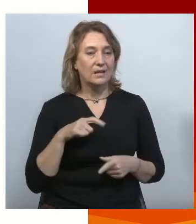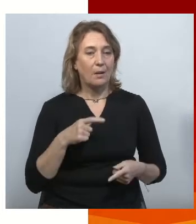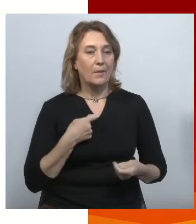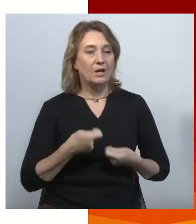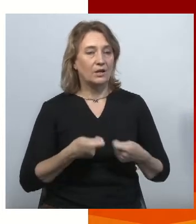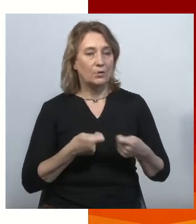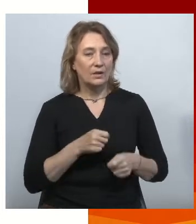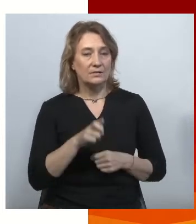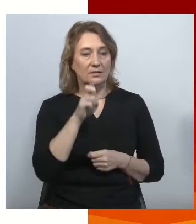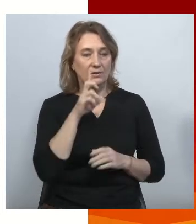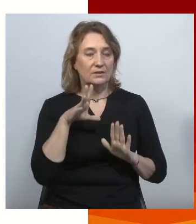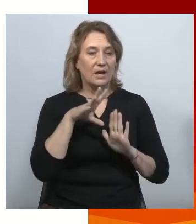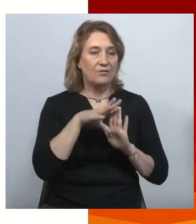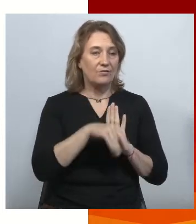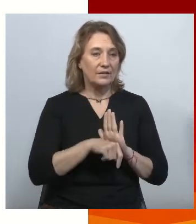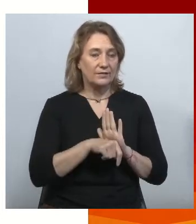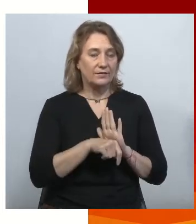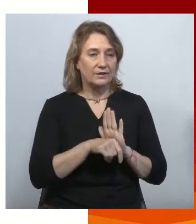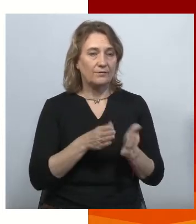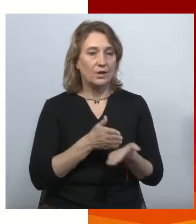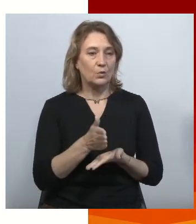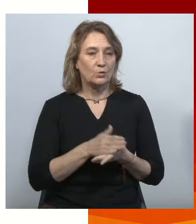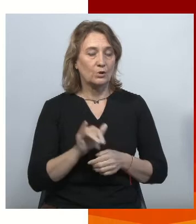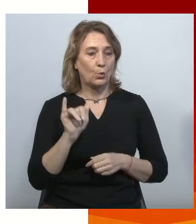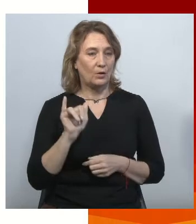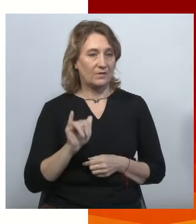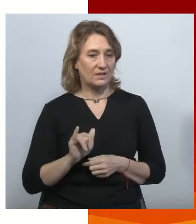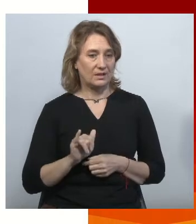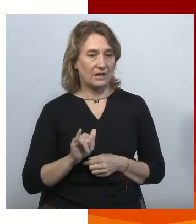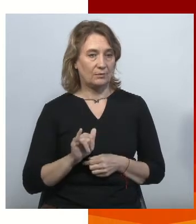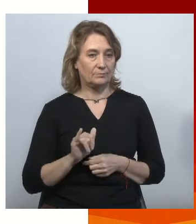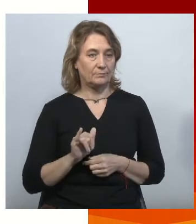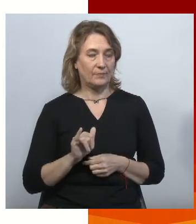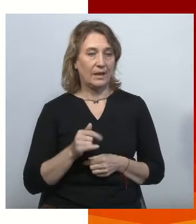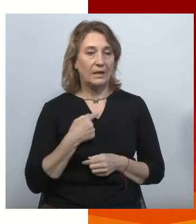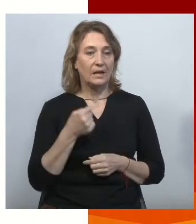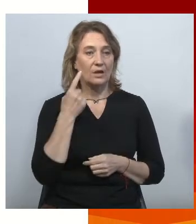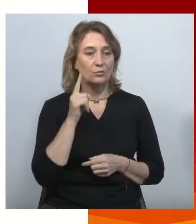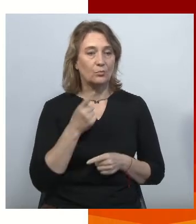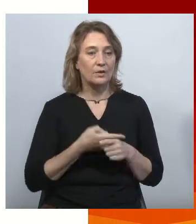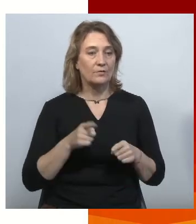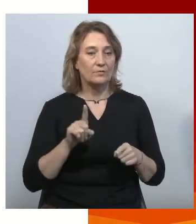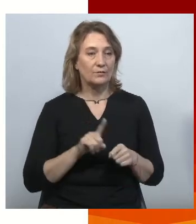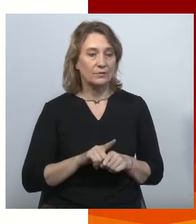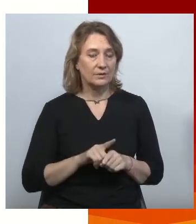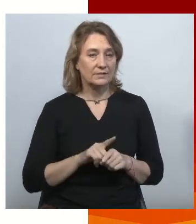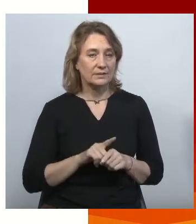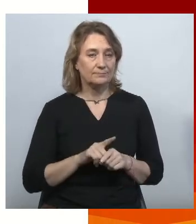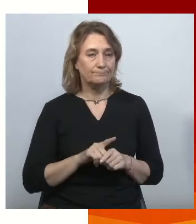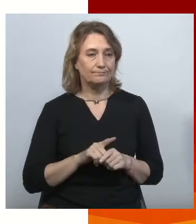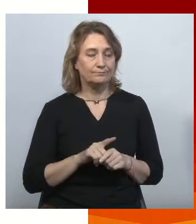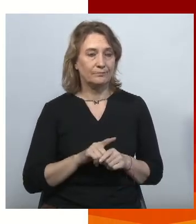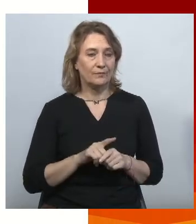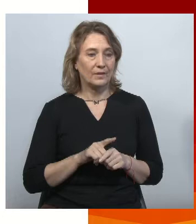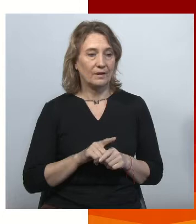thing is that this direction of development is supported by the state and by the leading